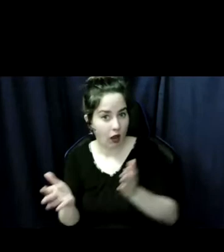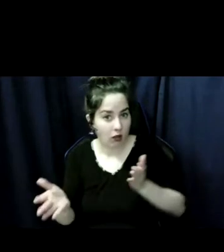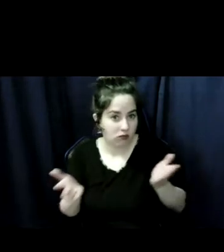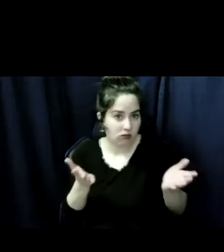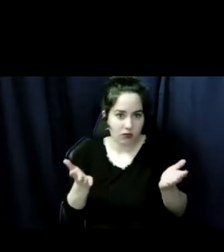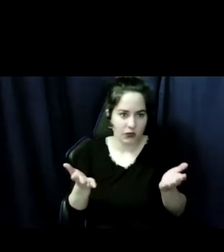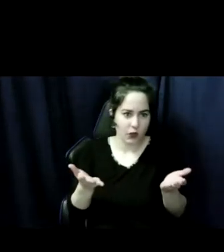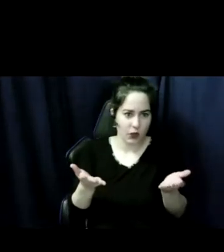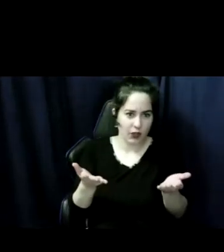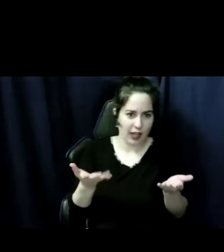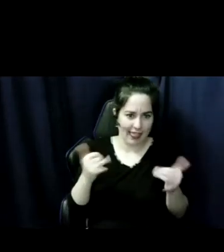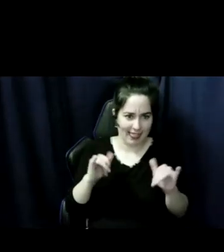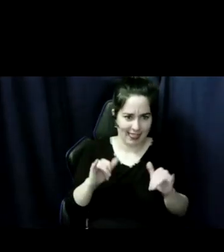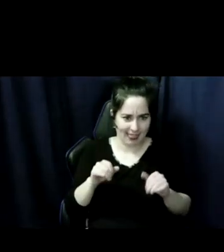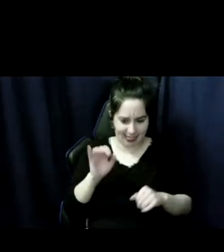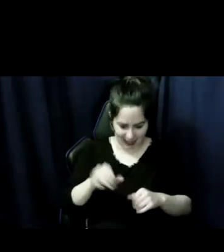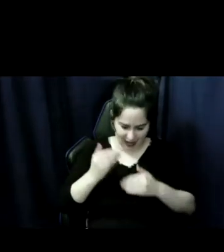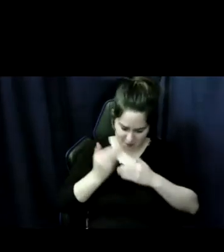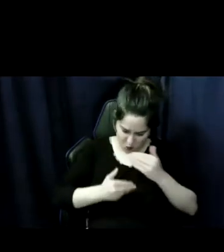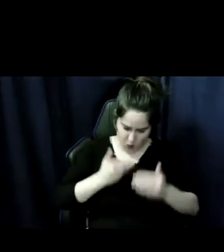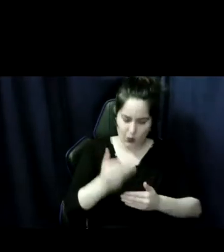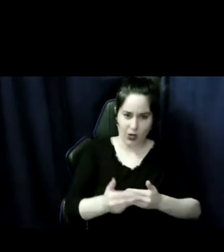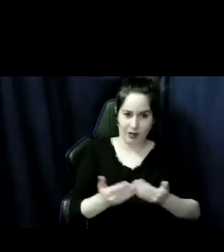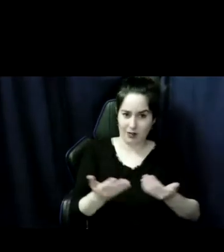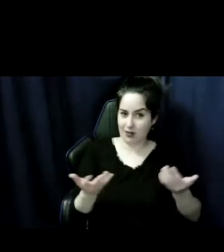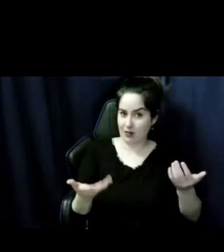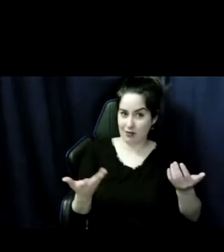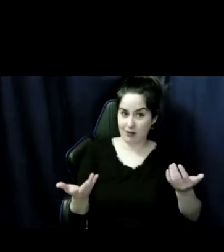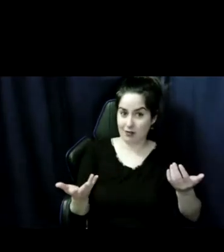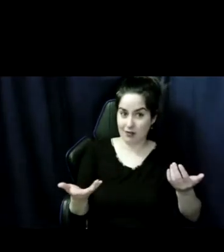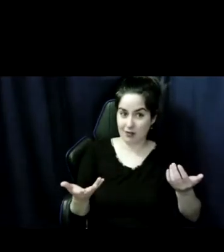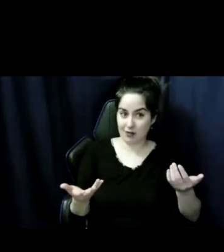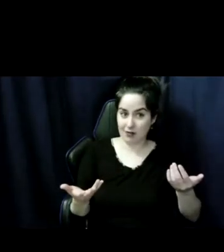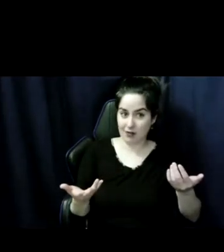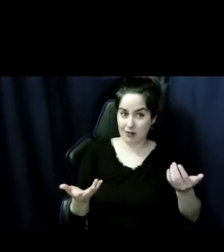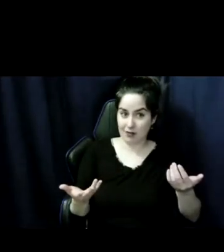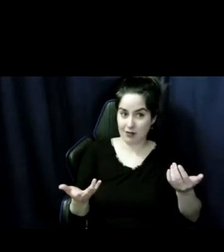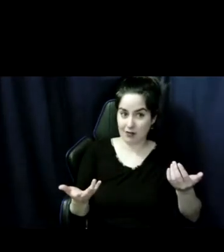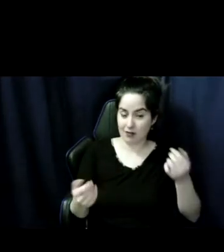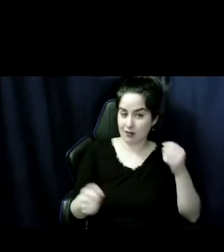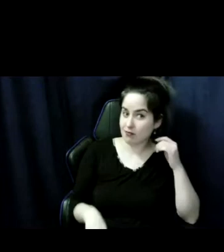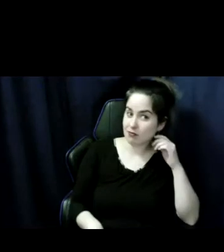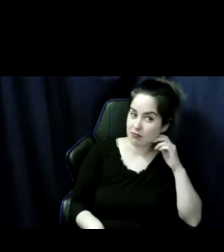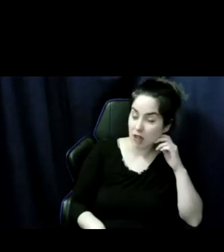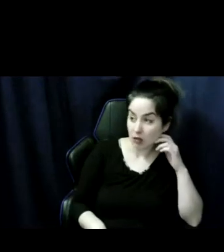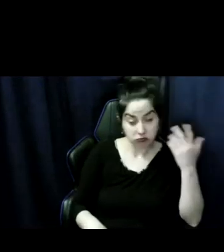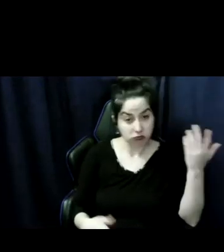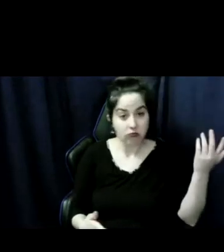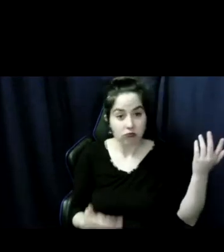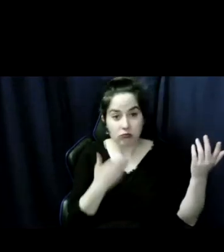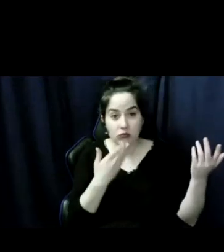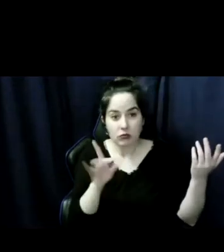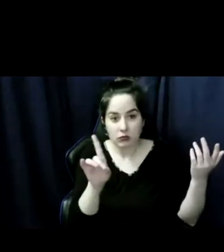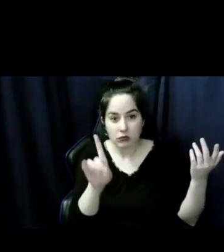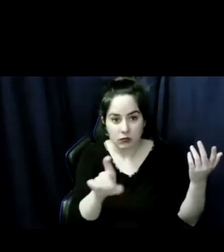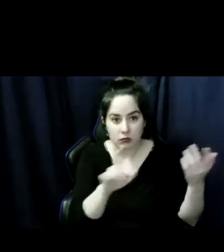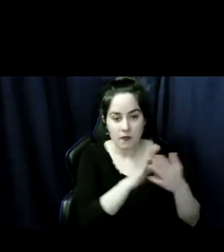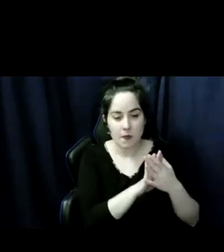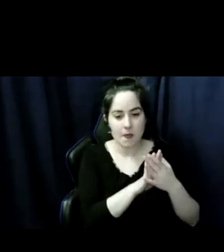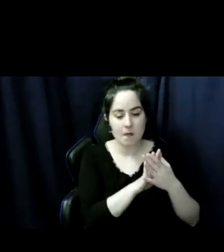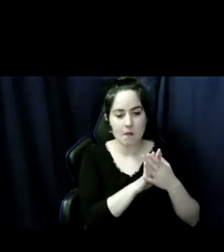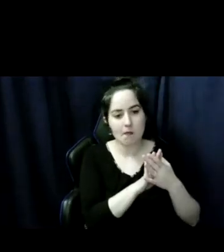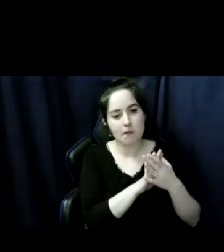grant writers are basically available to give? Yeah, that's a good question. We don't prescribe